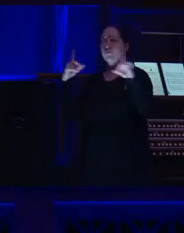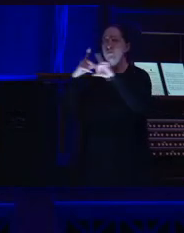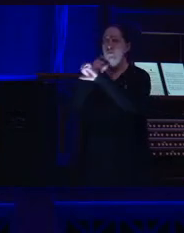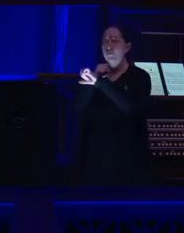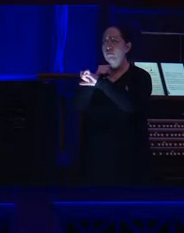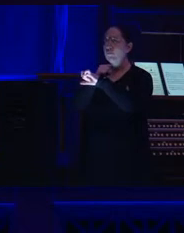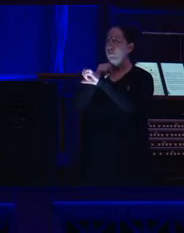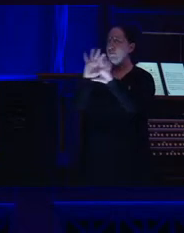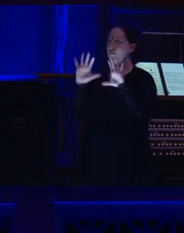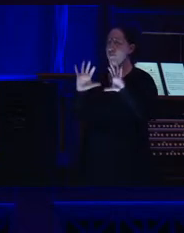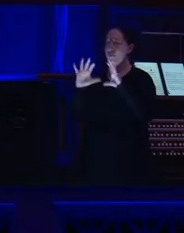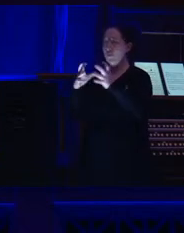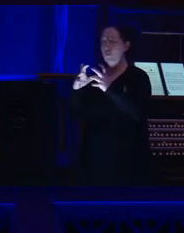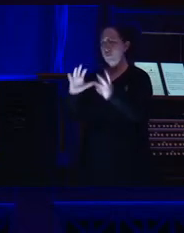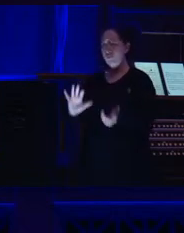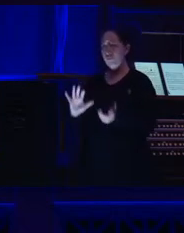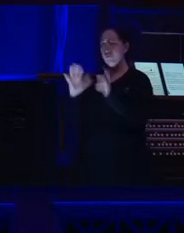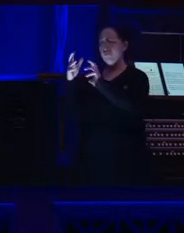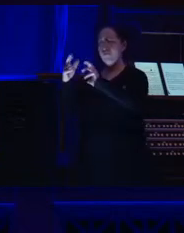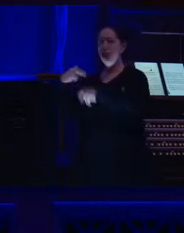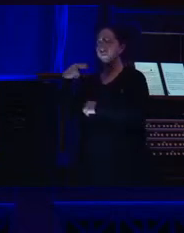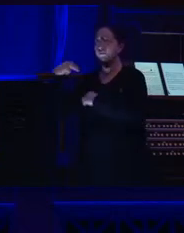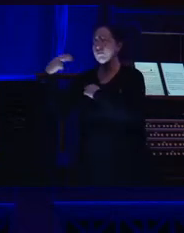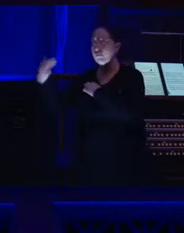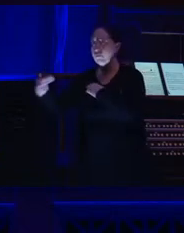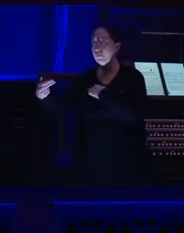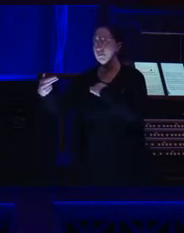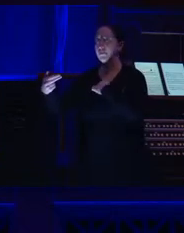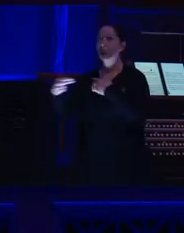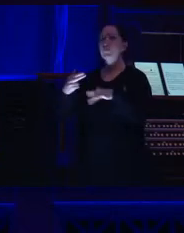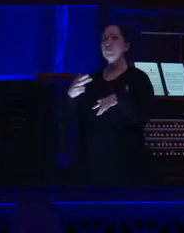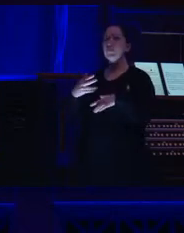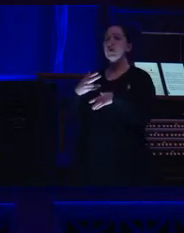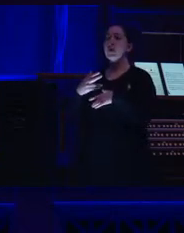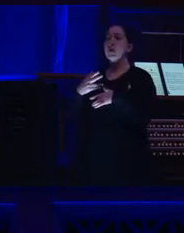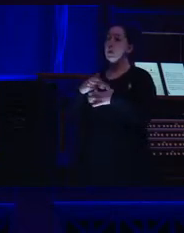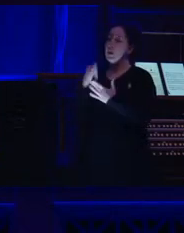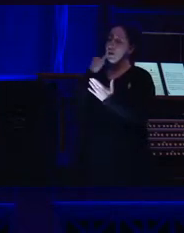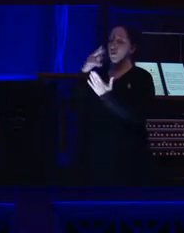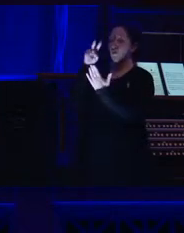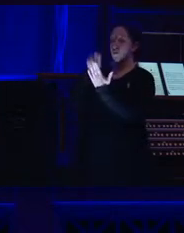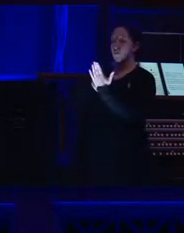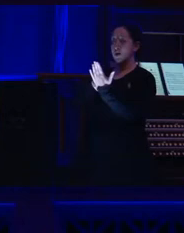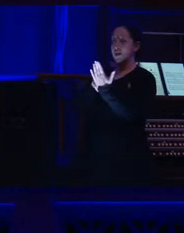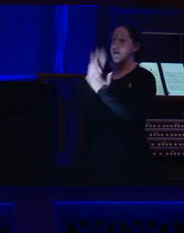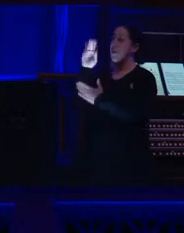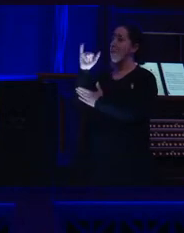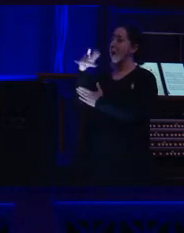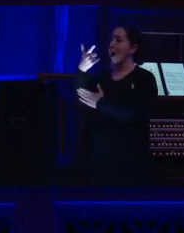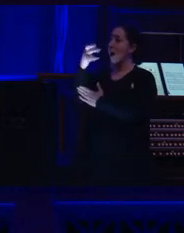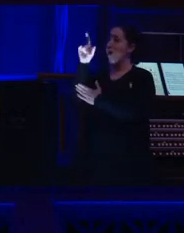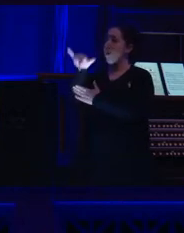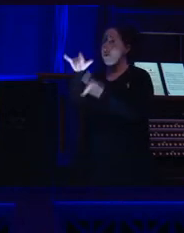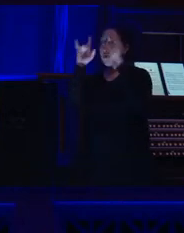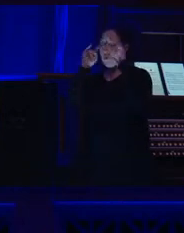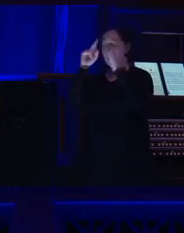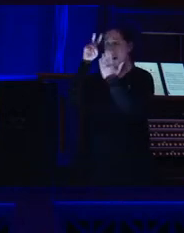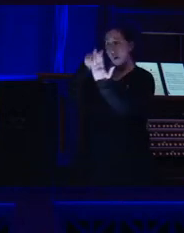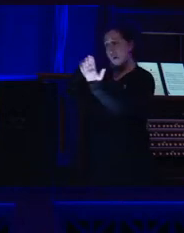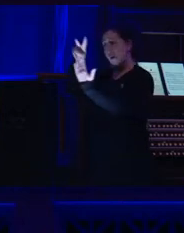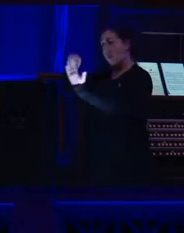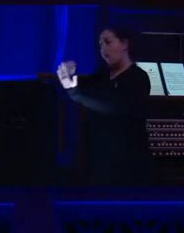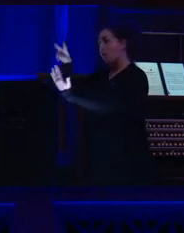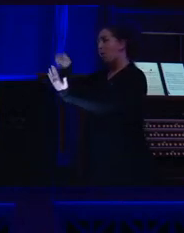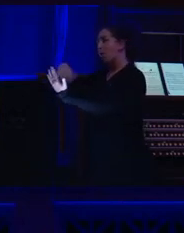nation's tumultuous history. To read the biographies of our presidents is to soar over some